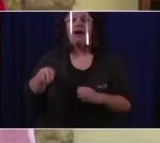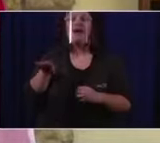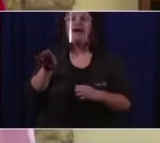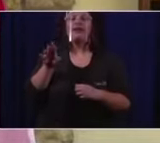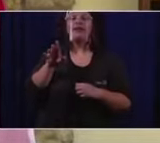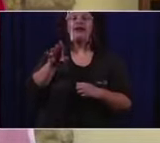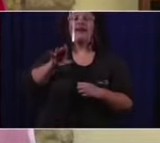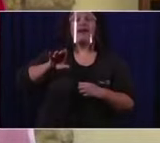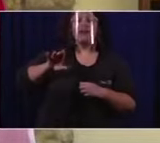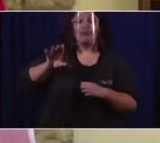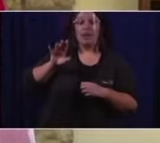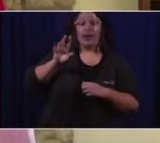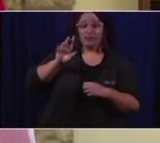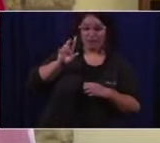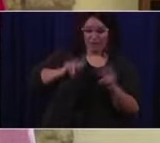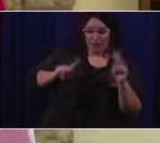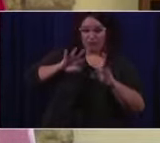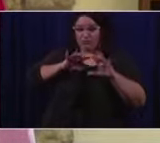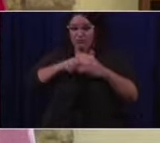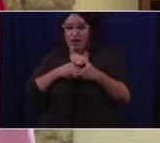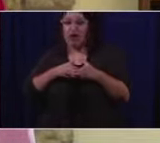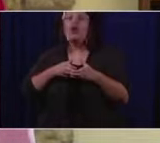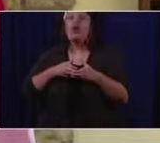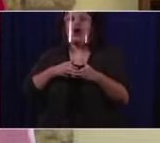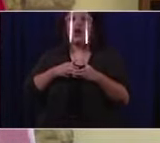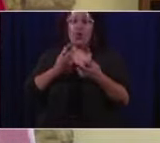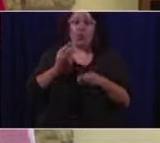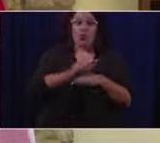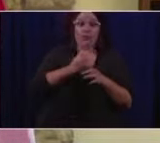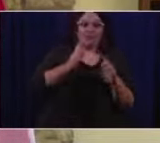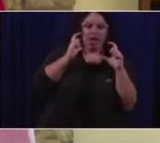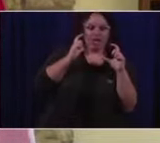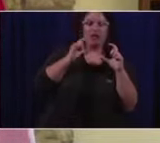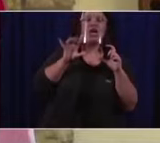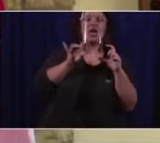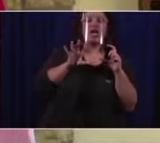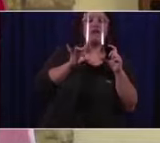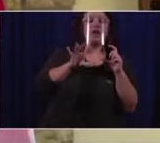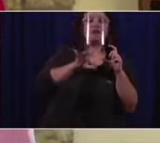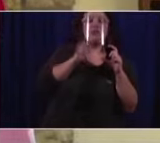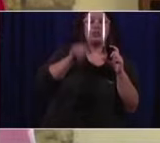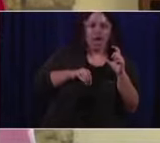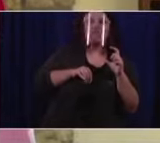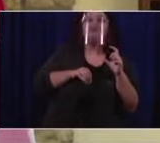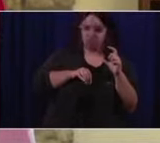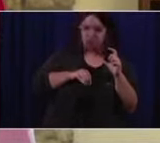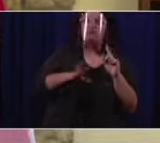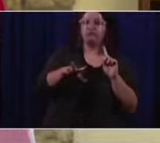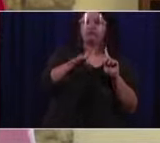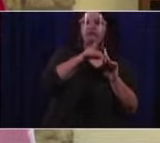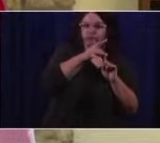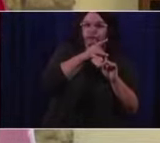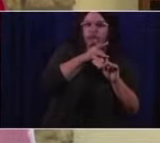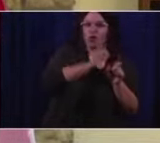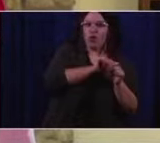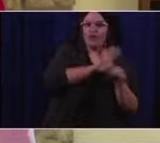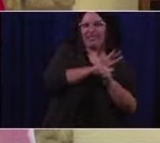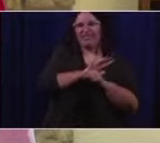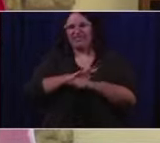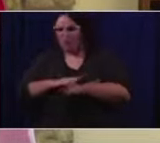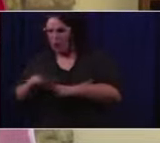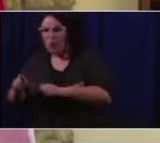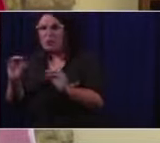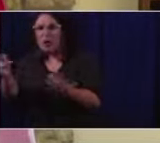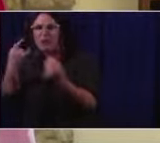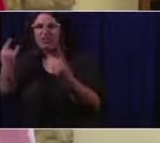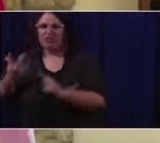masked contracted COVID, while only 3% of those who didn't mask contracted the virus, according to the CDC. And then BioNext Now, the tests